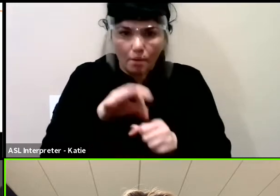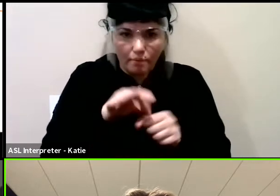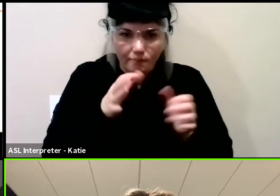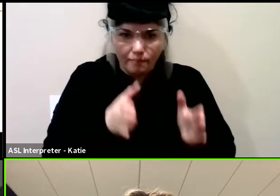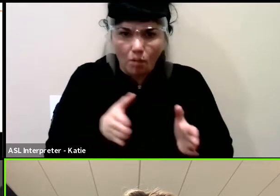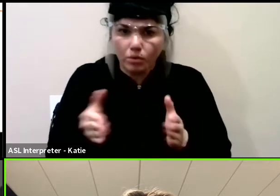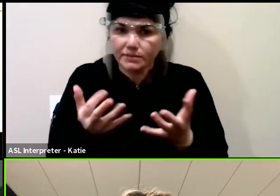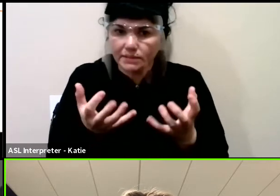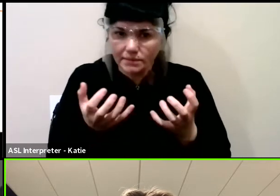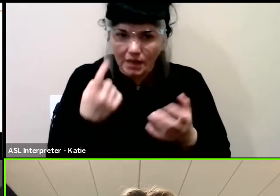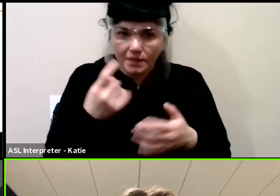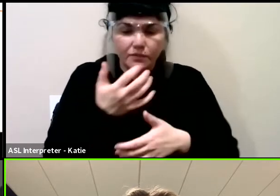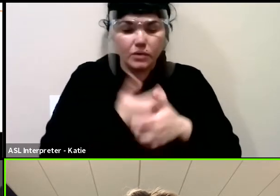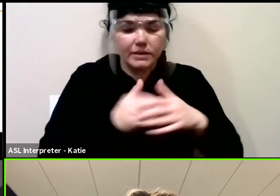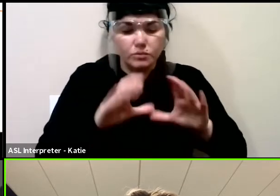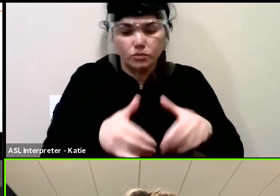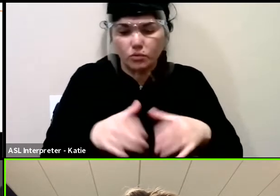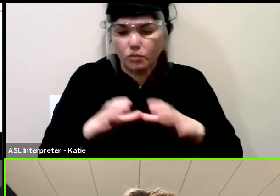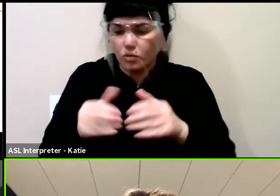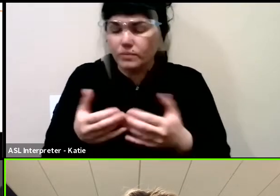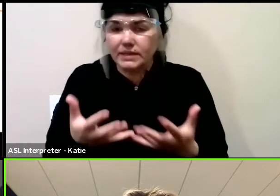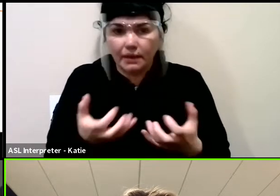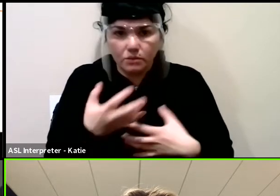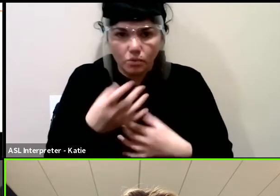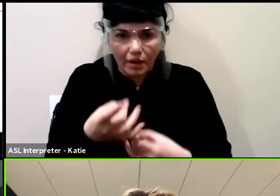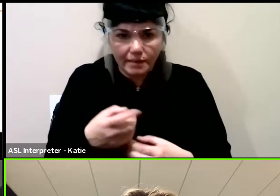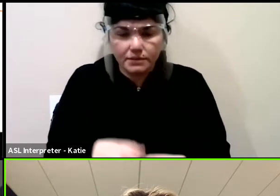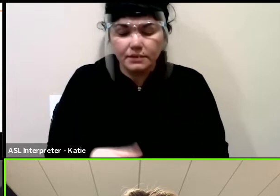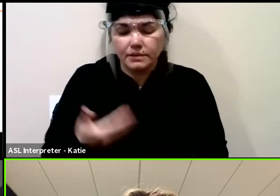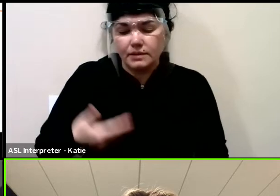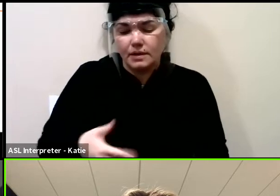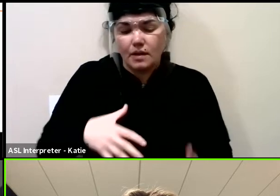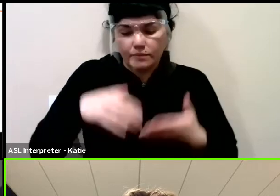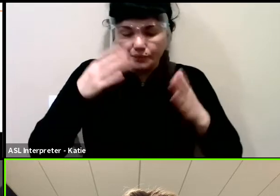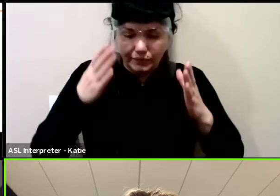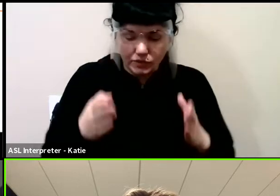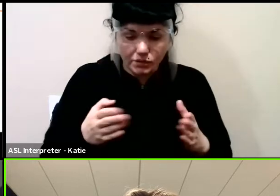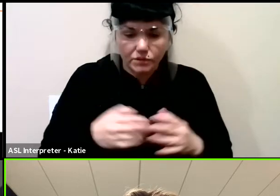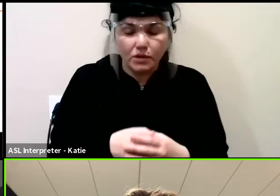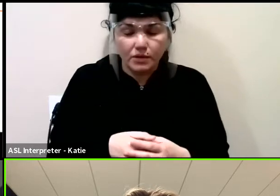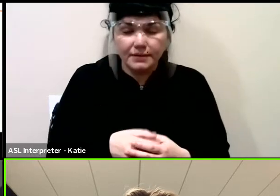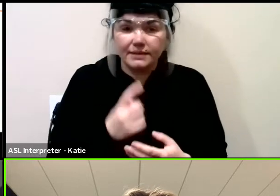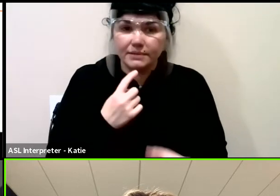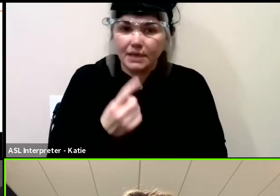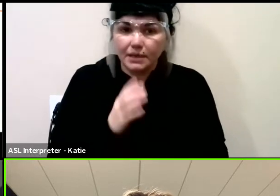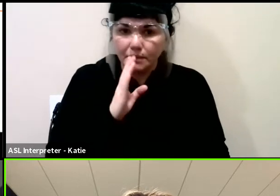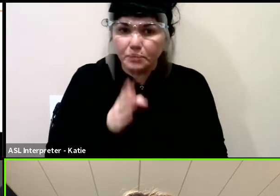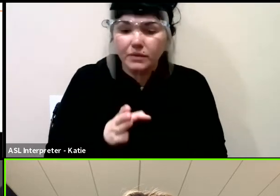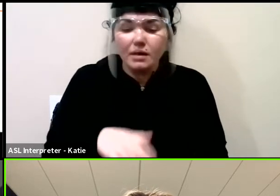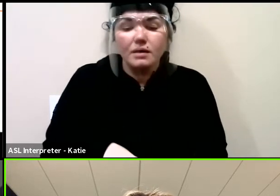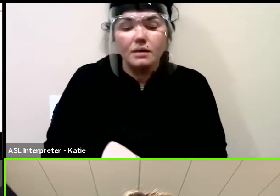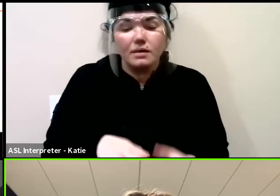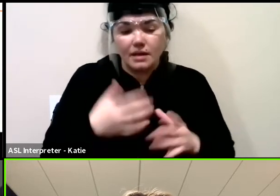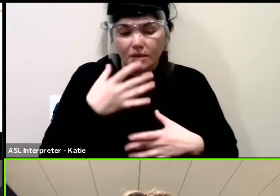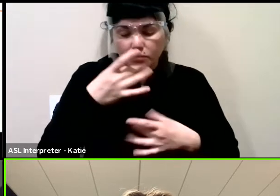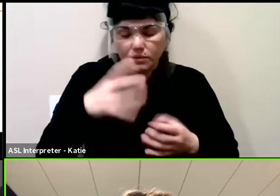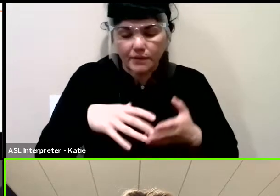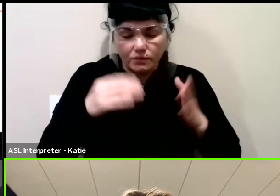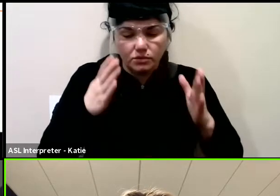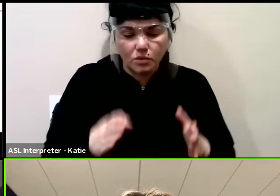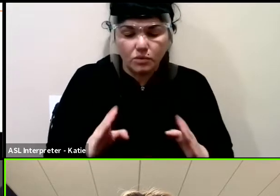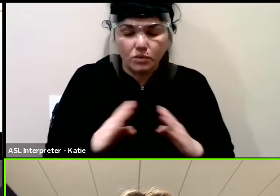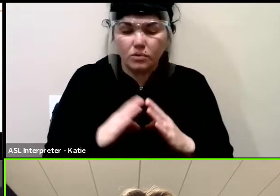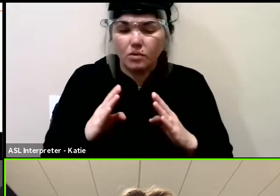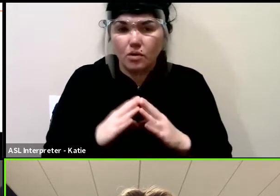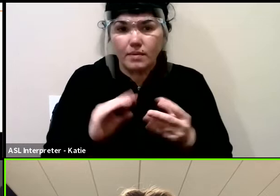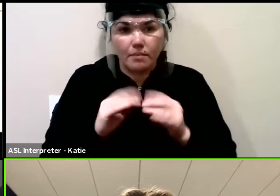pertains to each group's interests as a student i can personally testify that the interests of both the student and urban populations in kalamazoo and